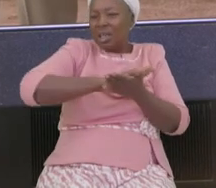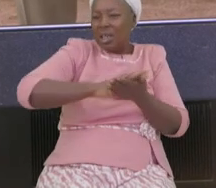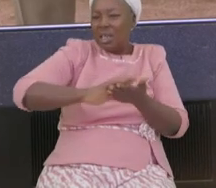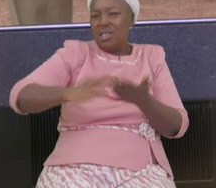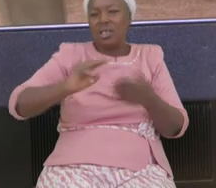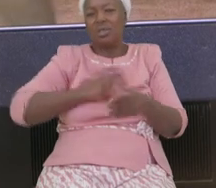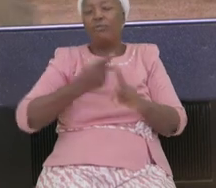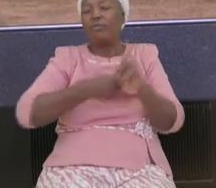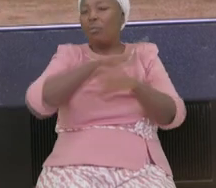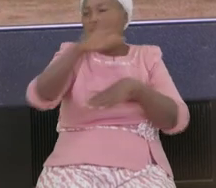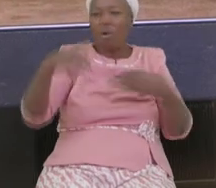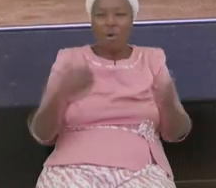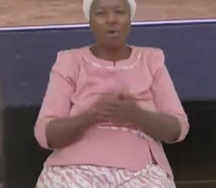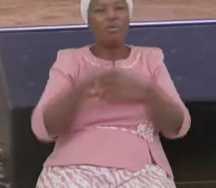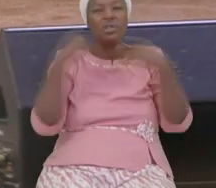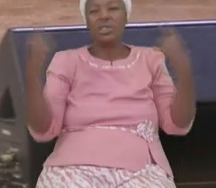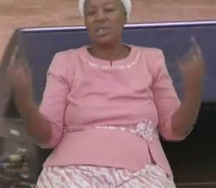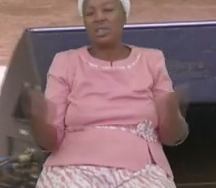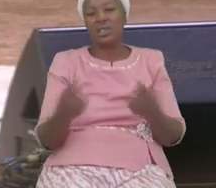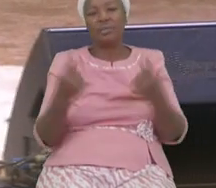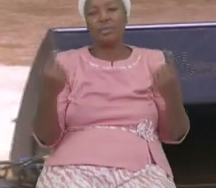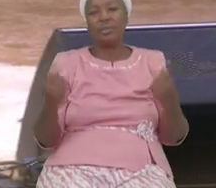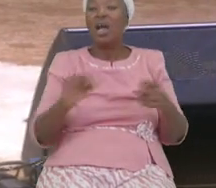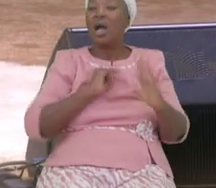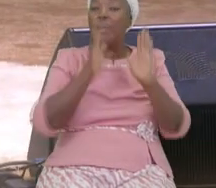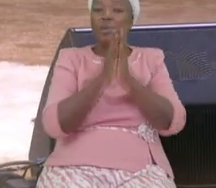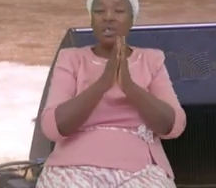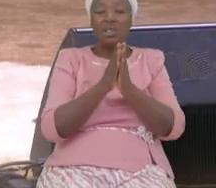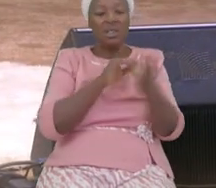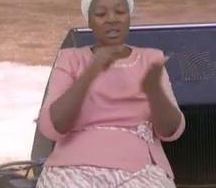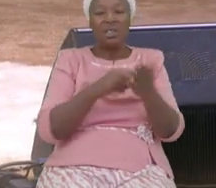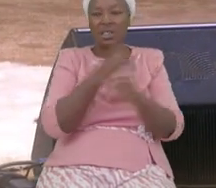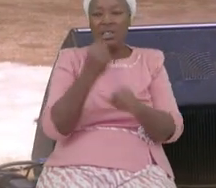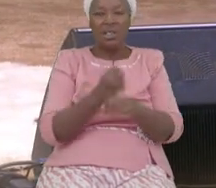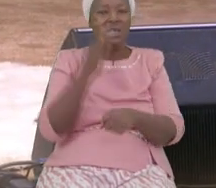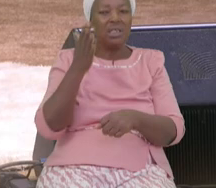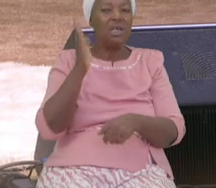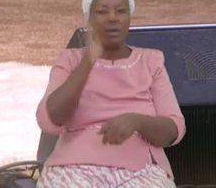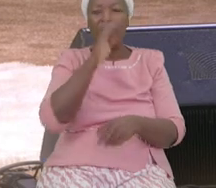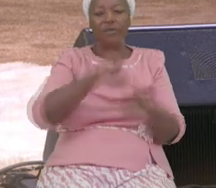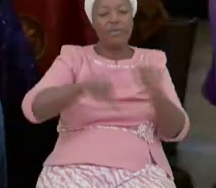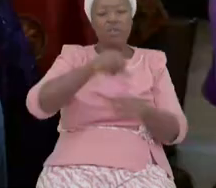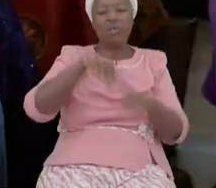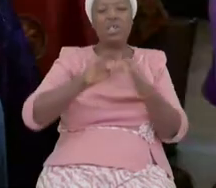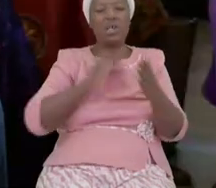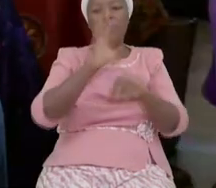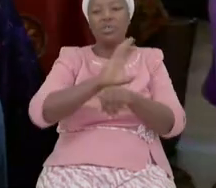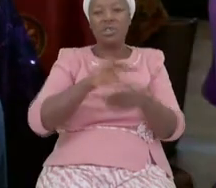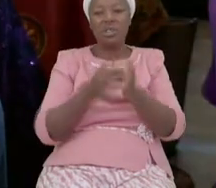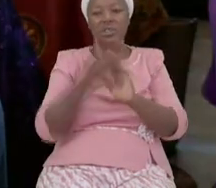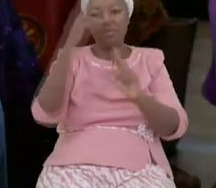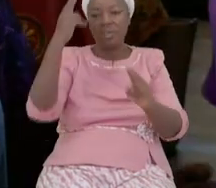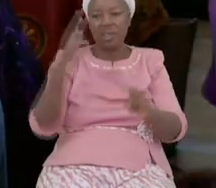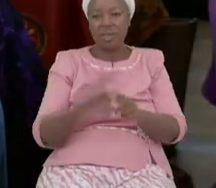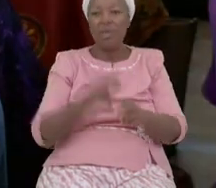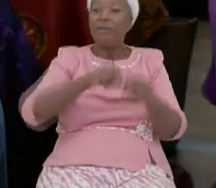cleanseth us from all sin. I pray this year there will be fellowship in our church.